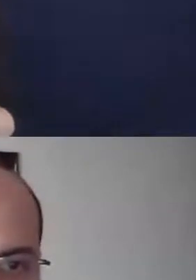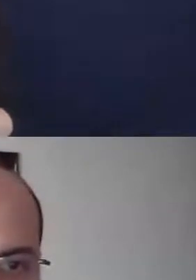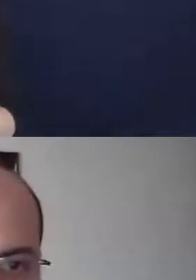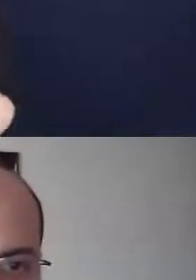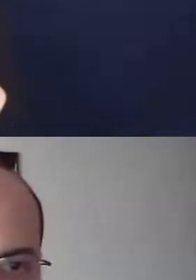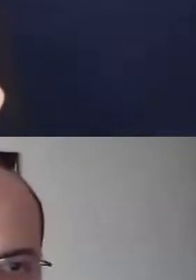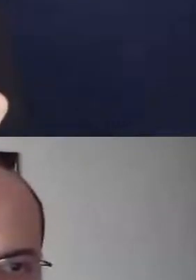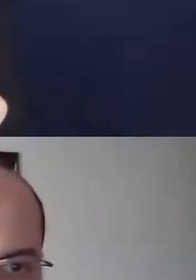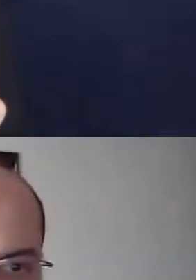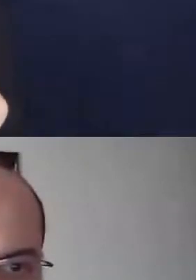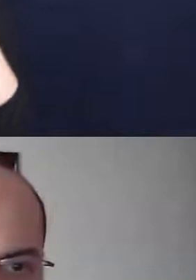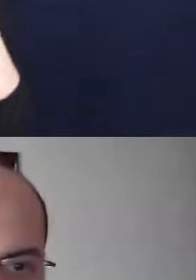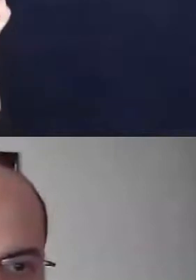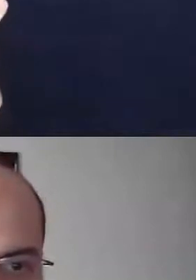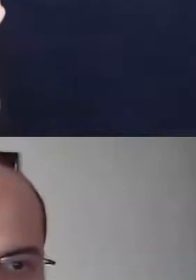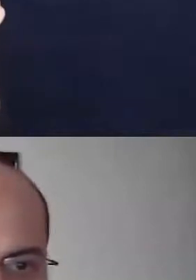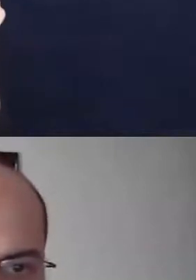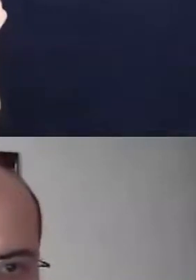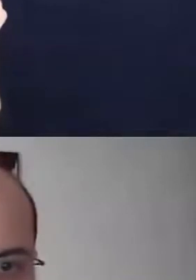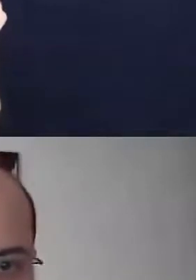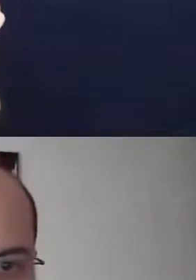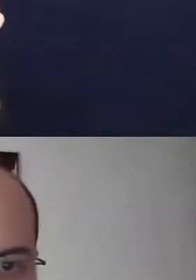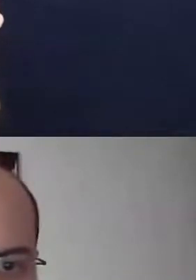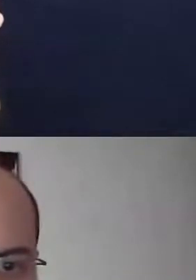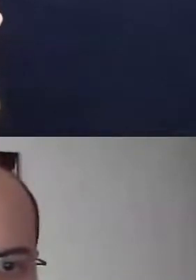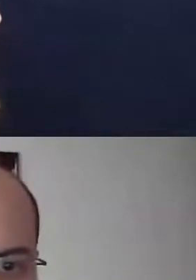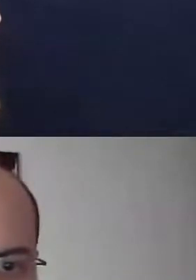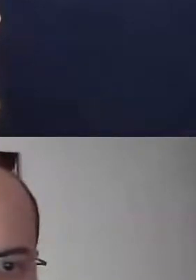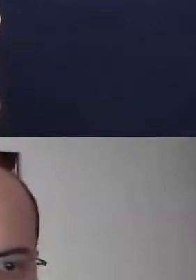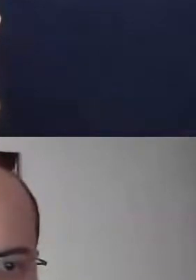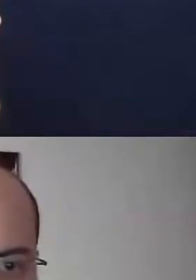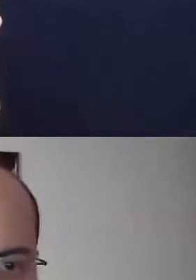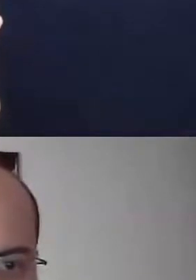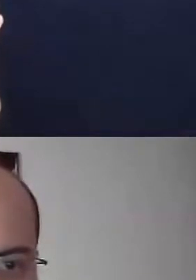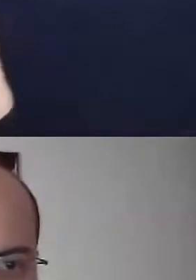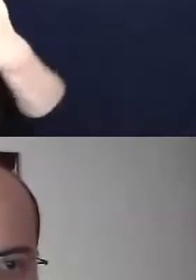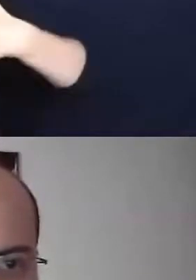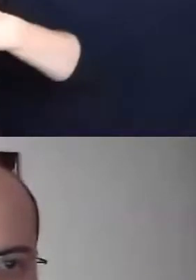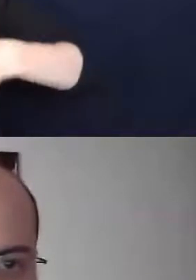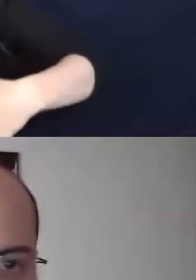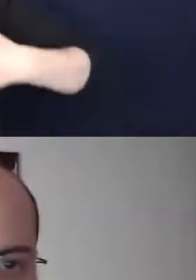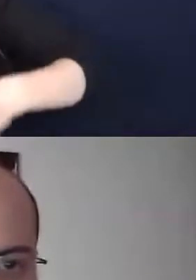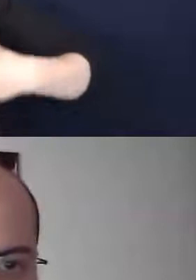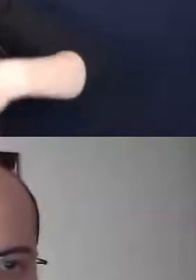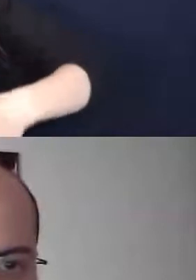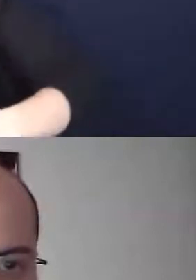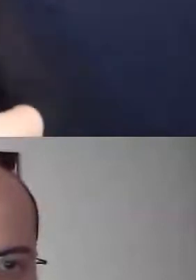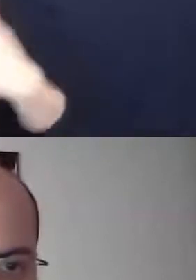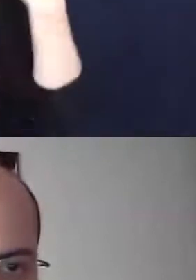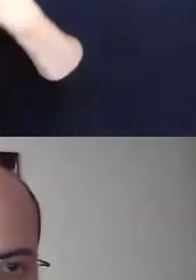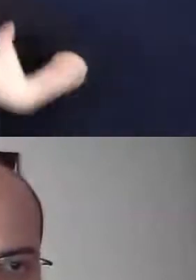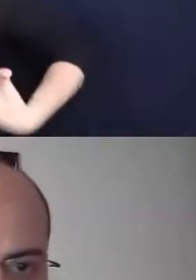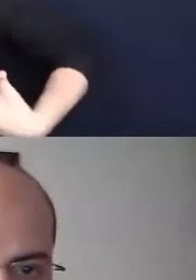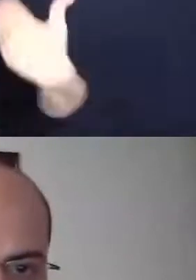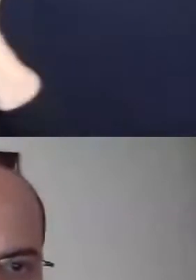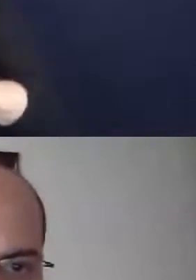the sort of applicability of the clothing. So one of those is the observation that the vest shown